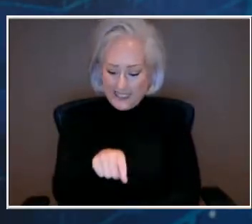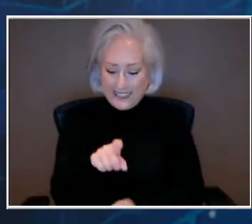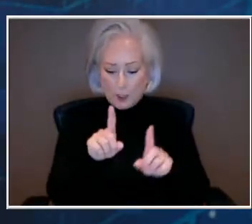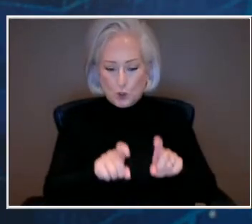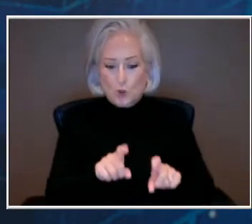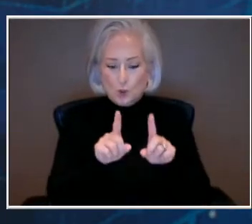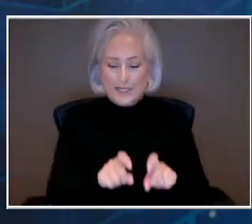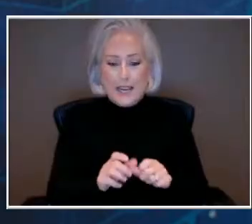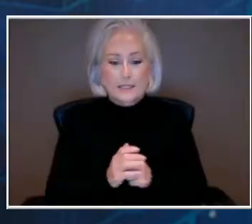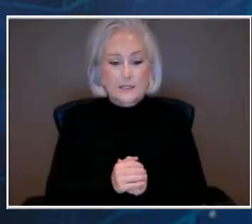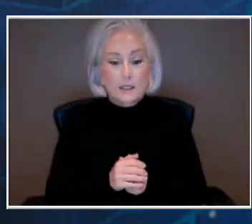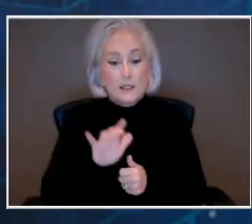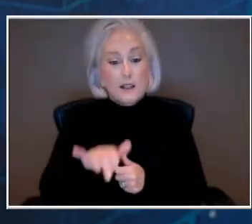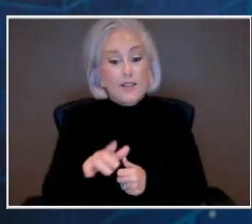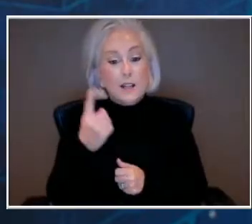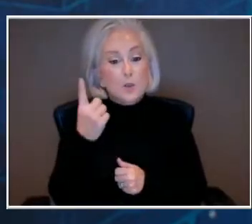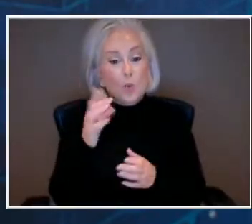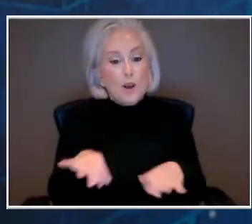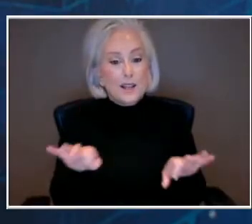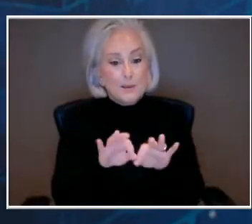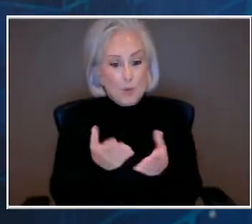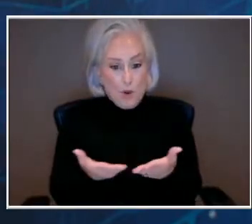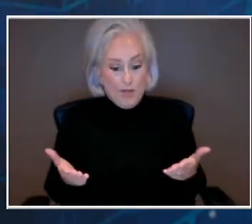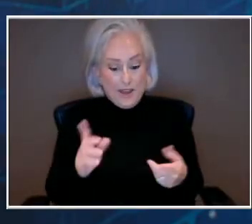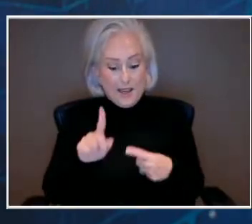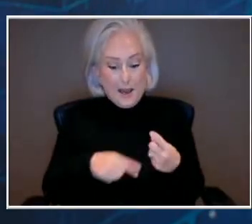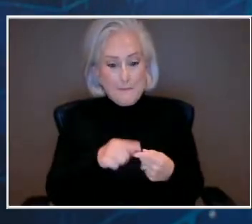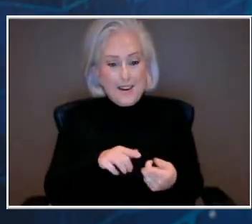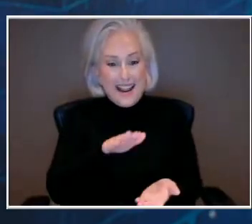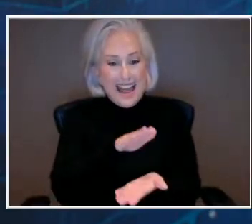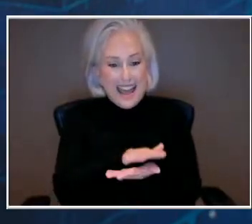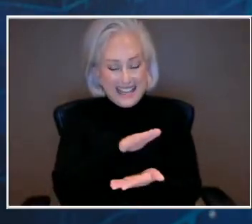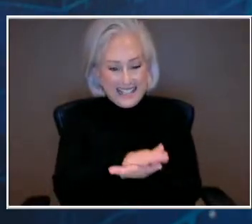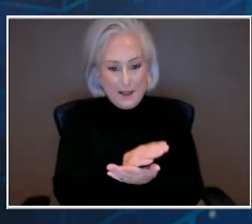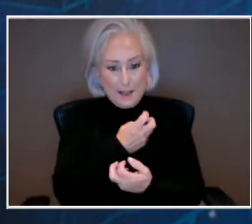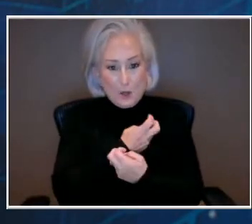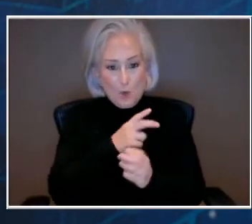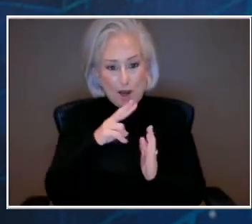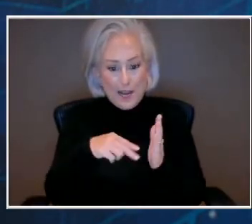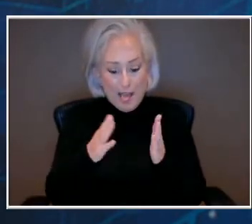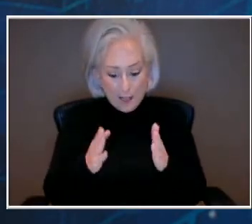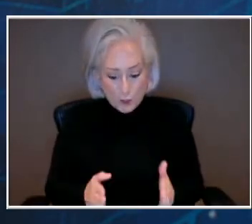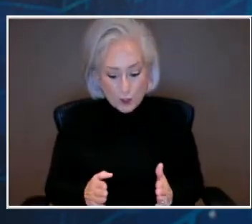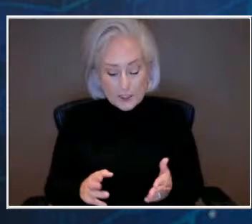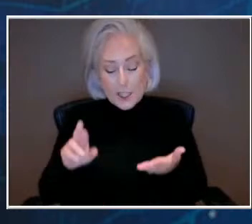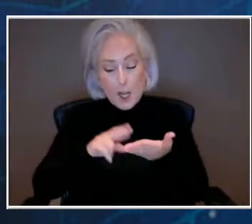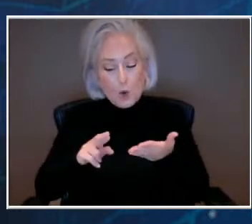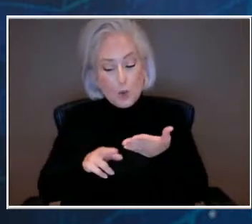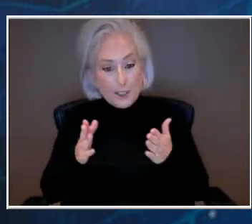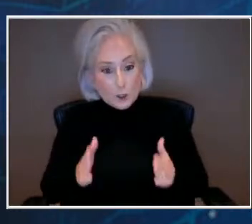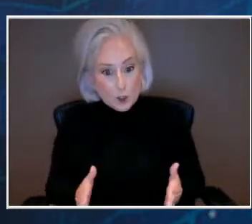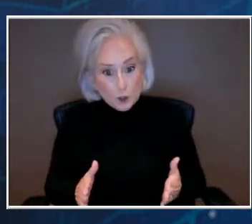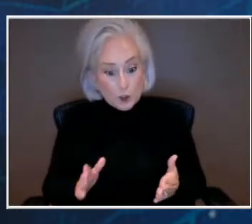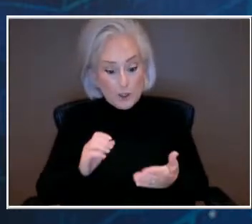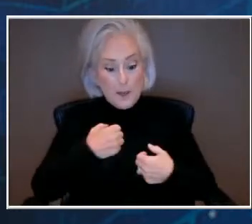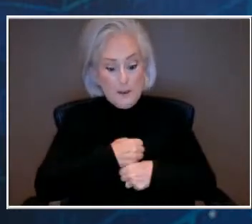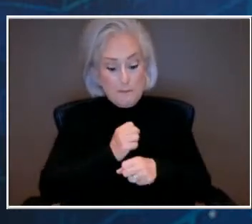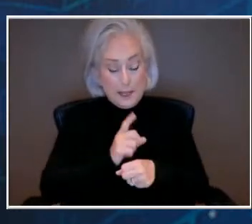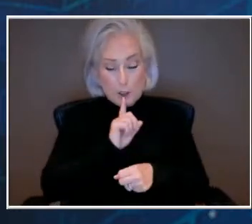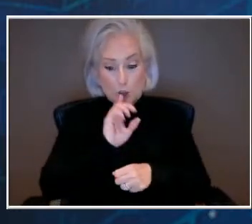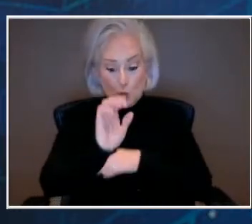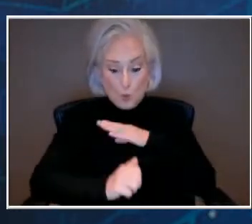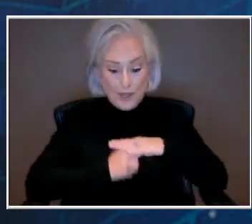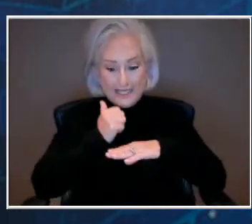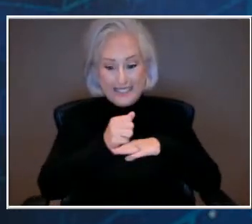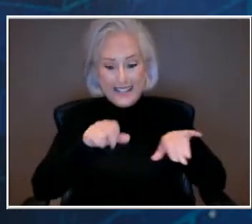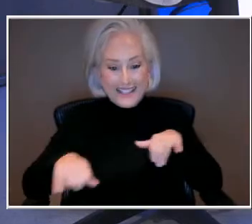really important parts about being an academic radiologist and a researcher, is making sure that we are setting the standard for what these tools do and how